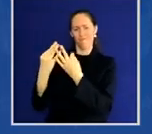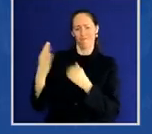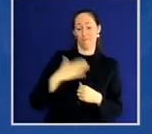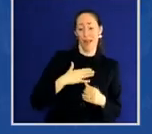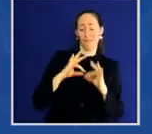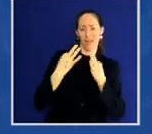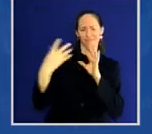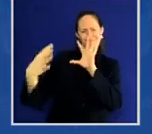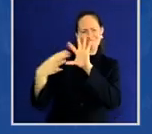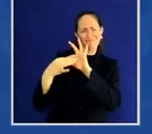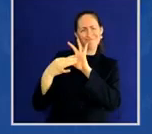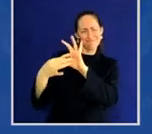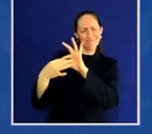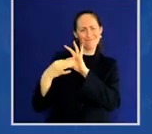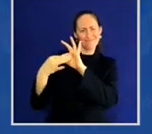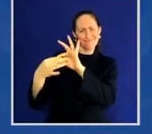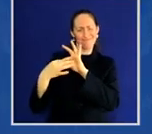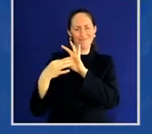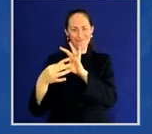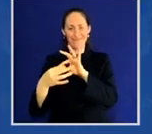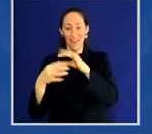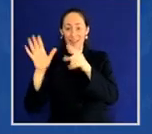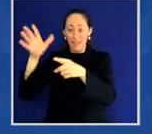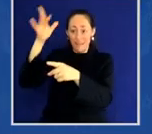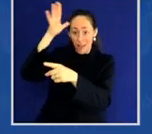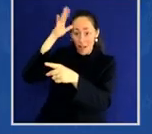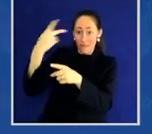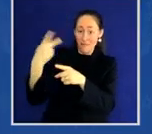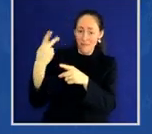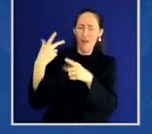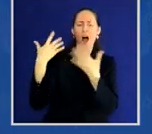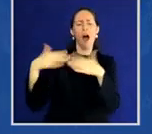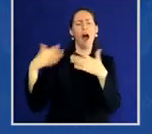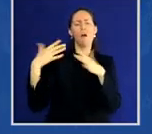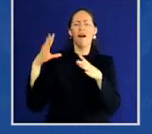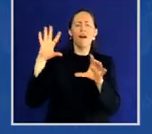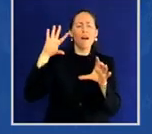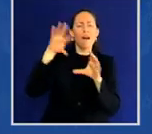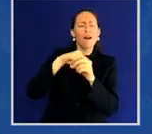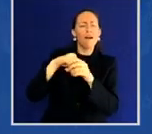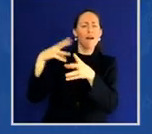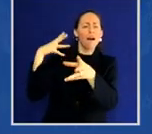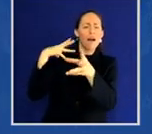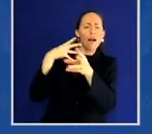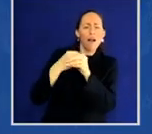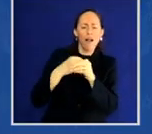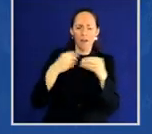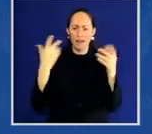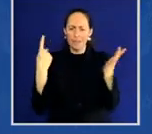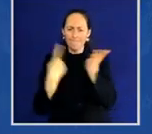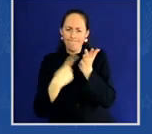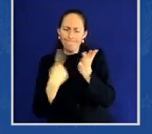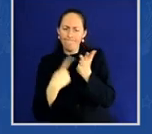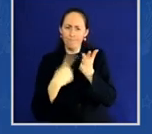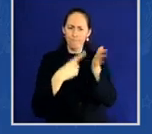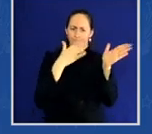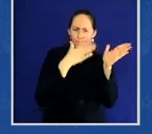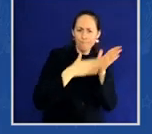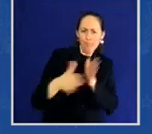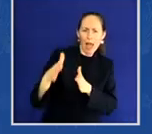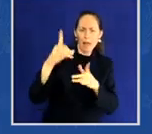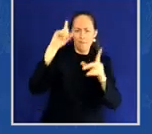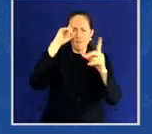father and I fought a lot of fights together, planned a lot of those fights on Amtrak, coming back to Philly. I didn't come all the way to